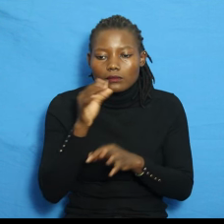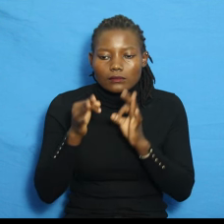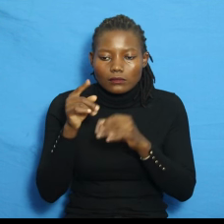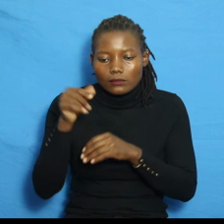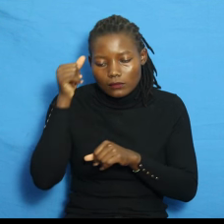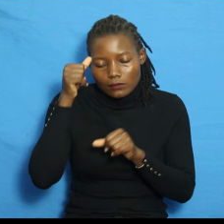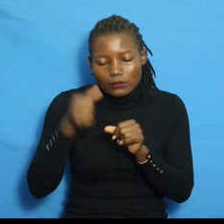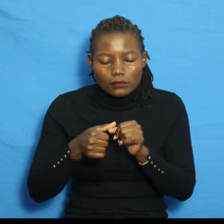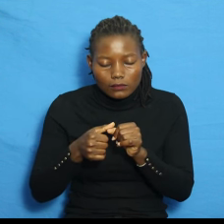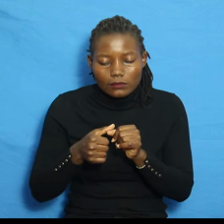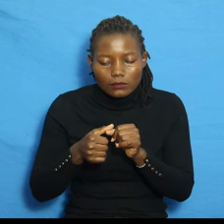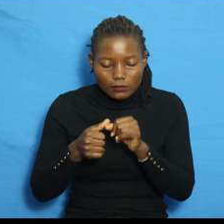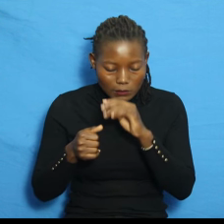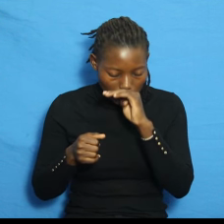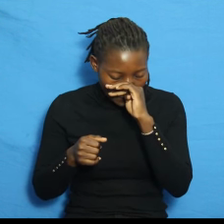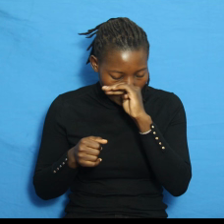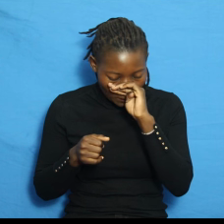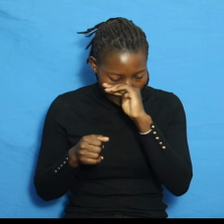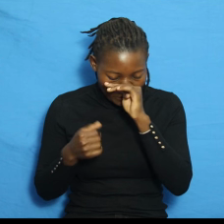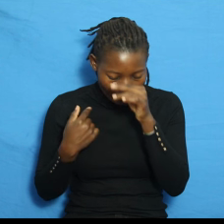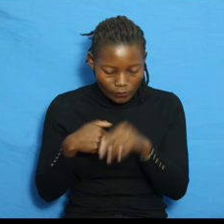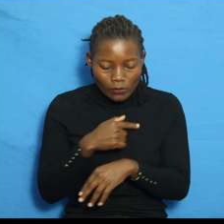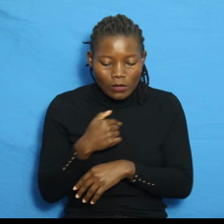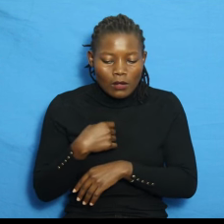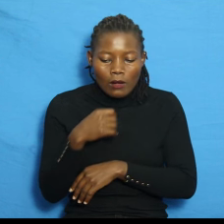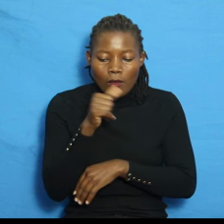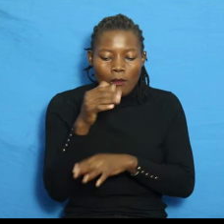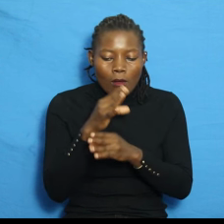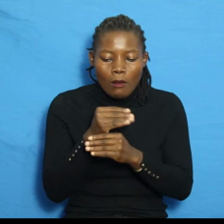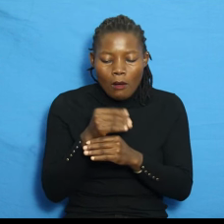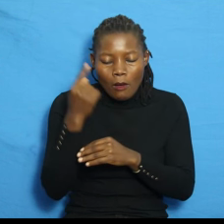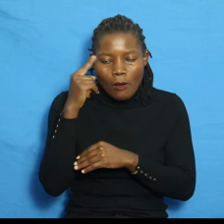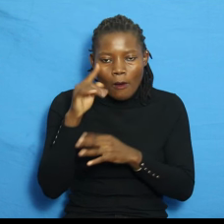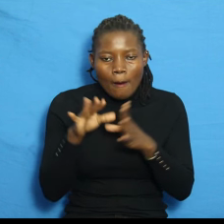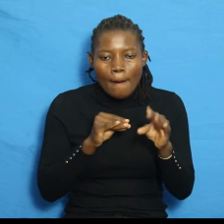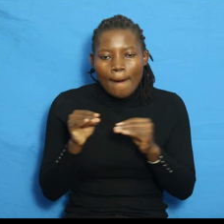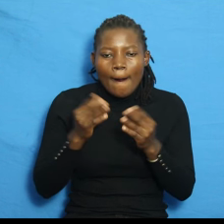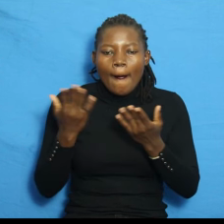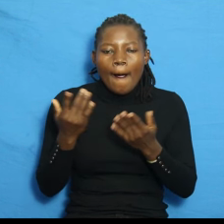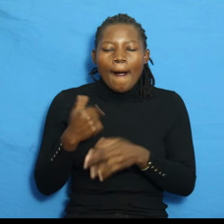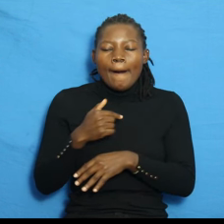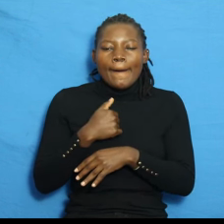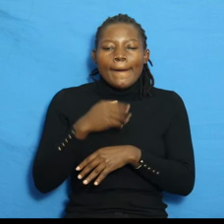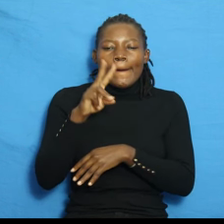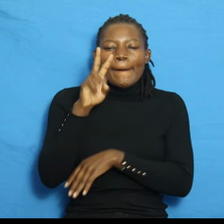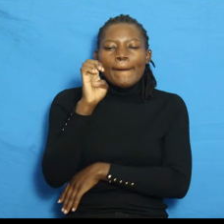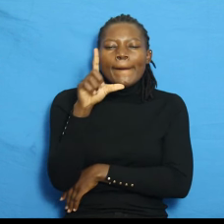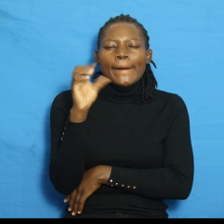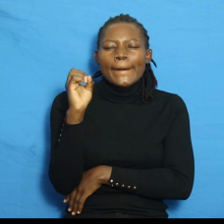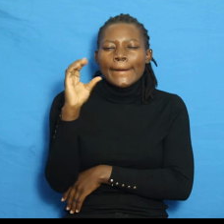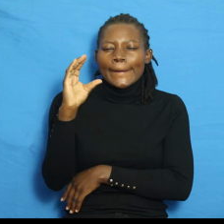Uh, I'm sure if you remember your physics, you've got those equations of motion where you